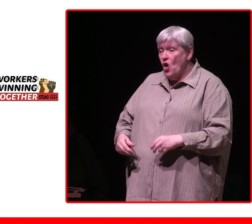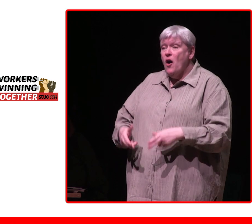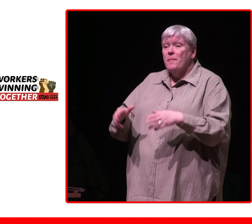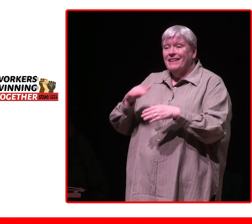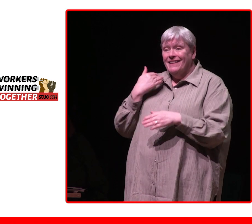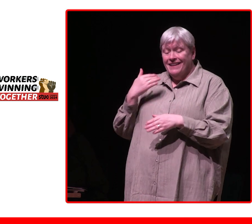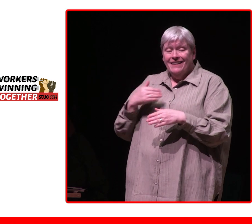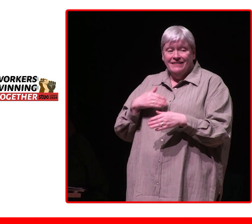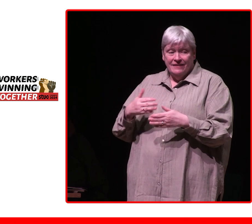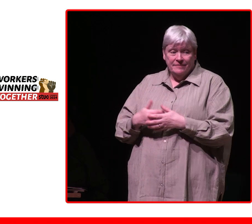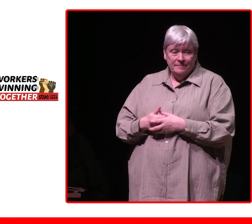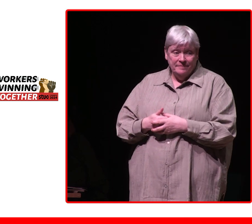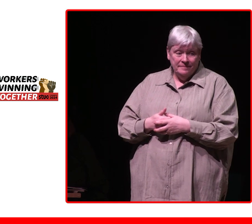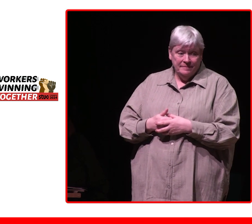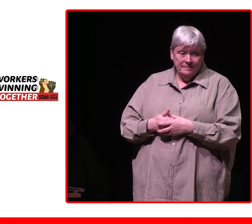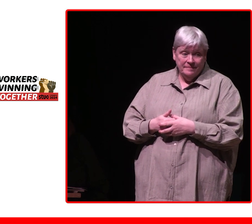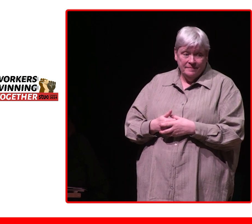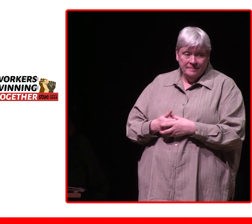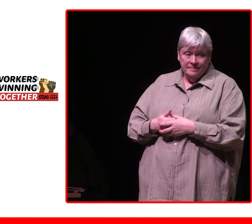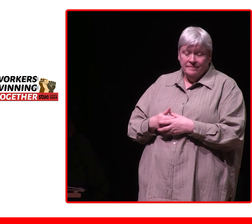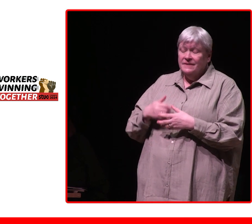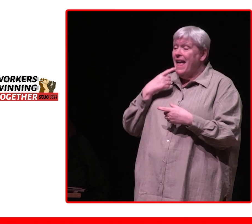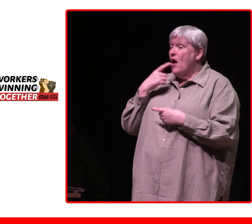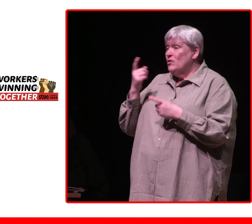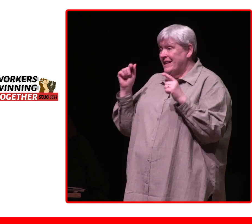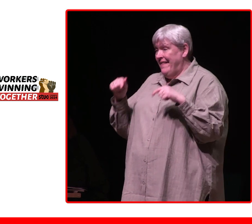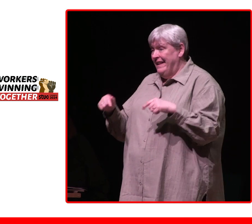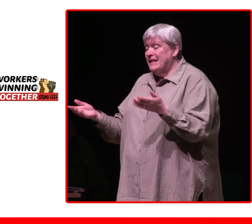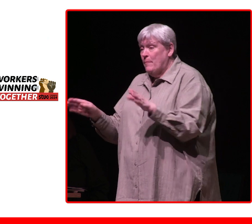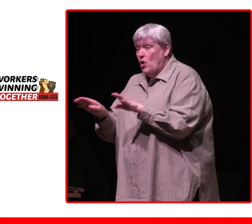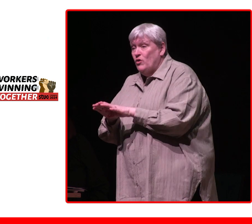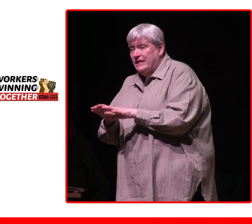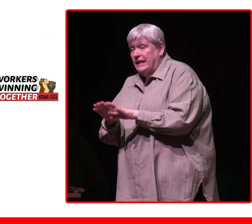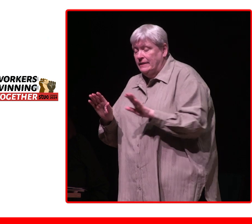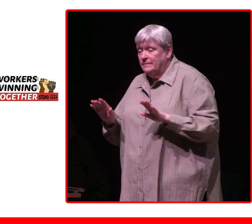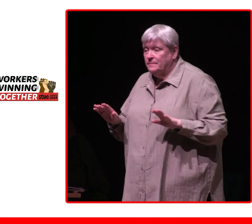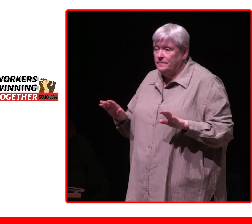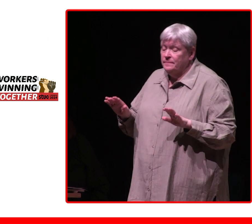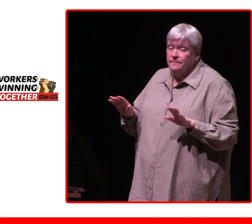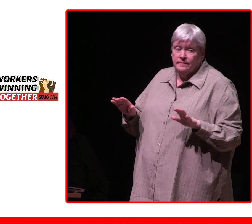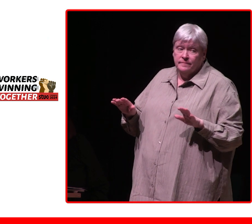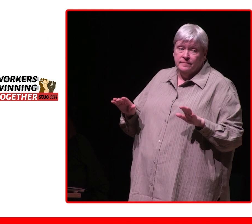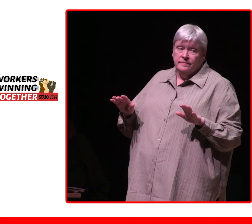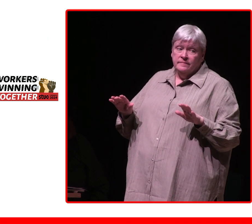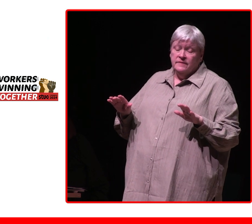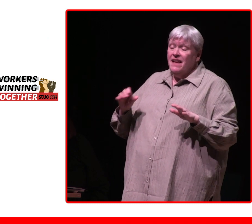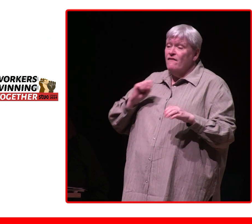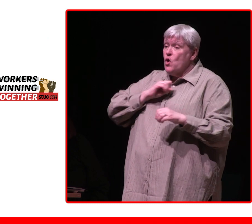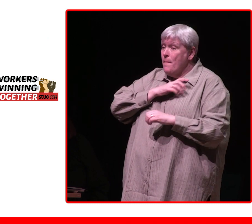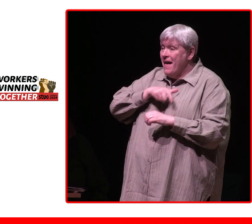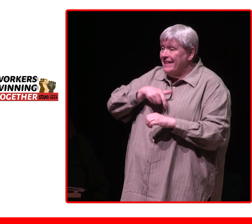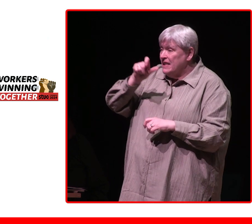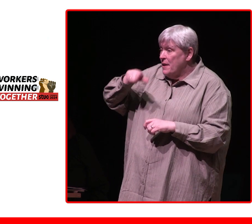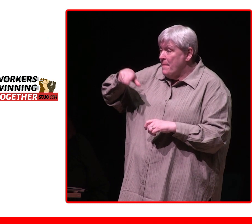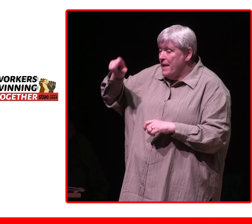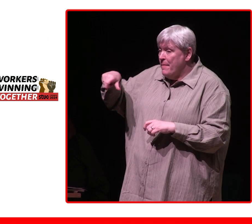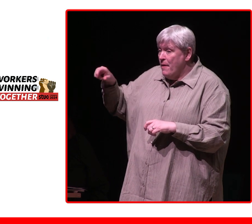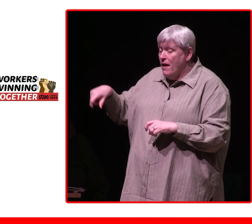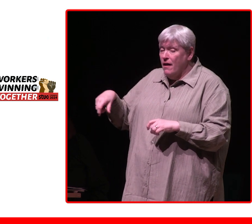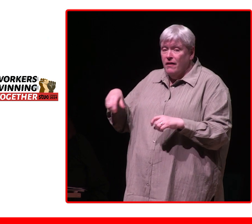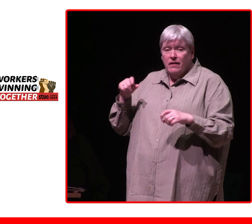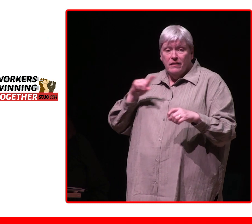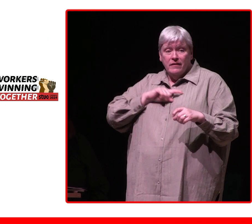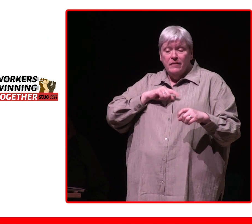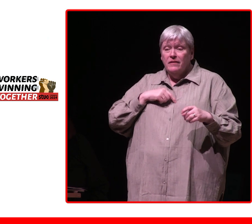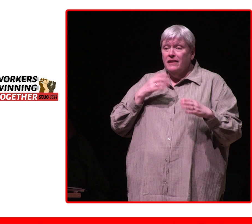in recent days. Comrades, I would say this in closing. For the sake of the Palestinians, for the sake of the